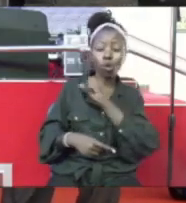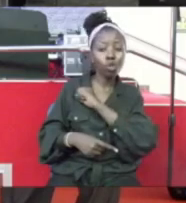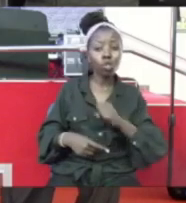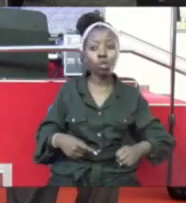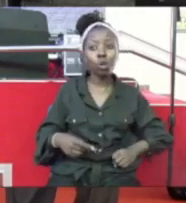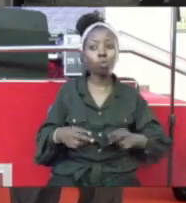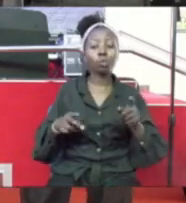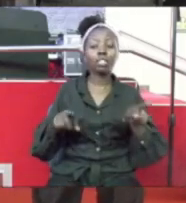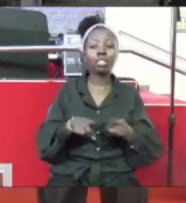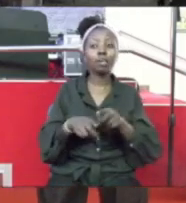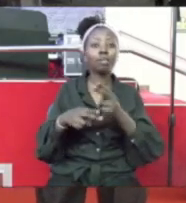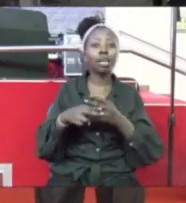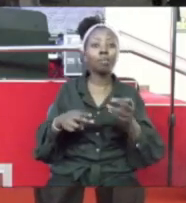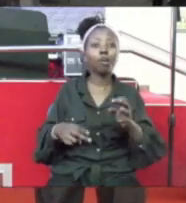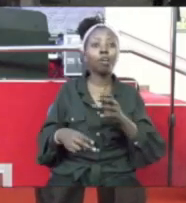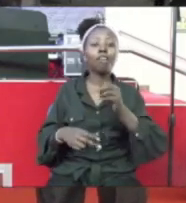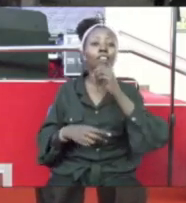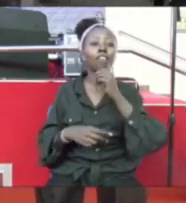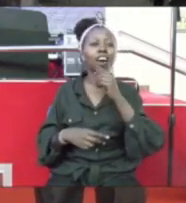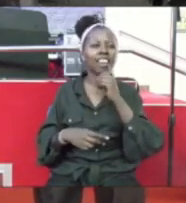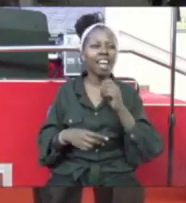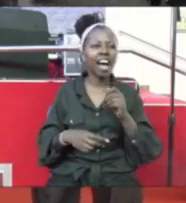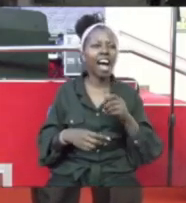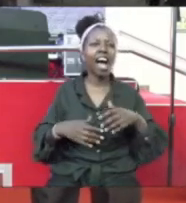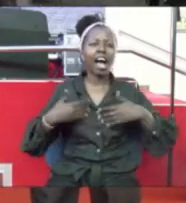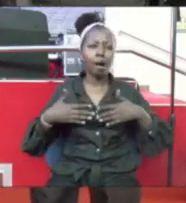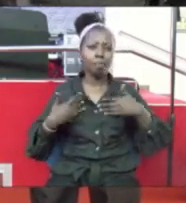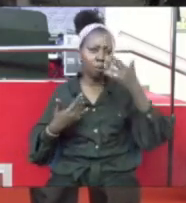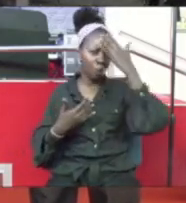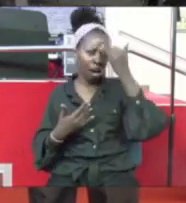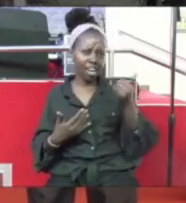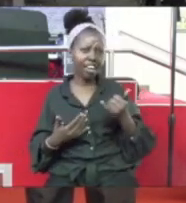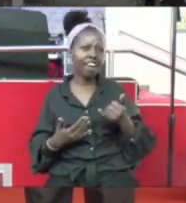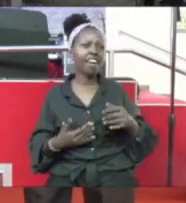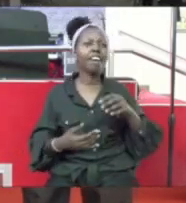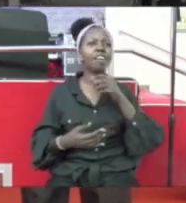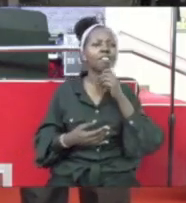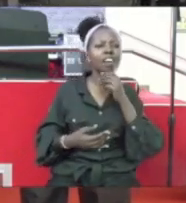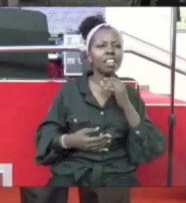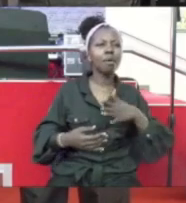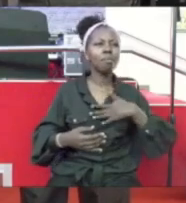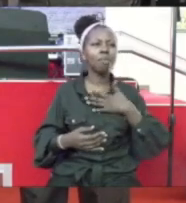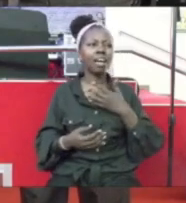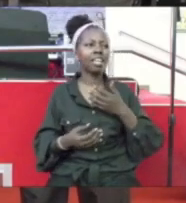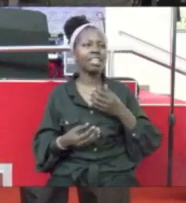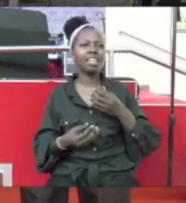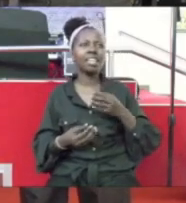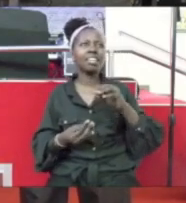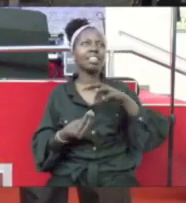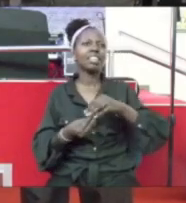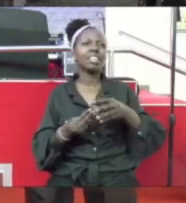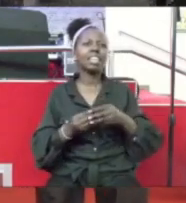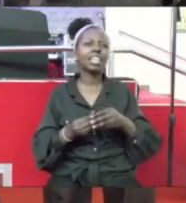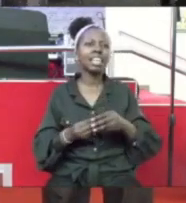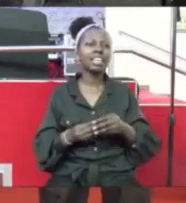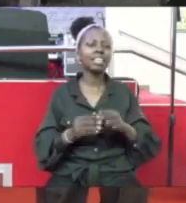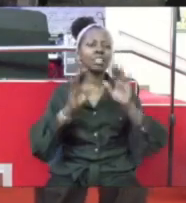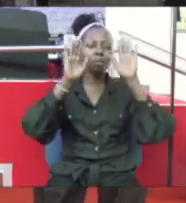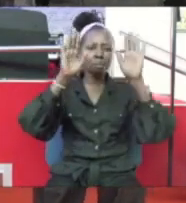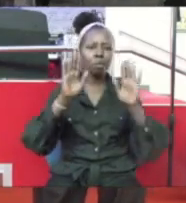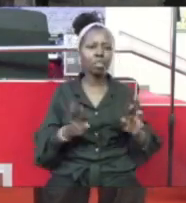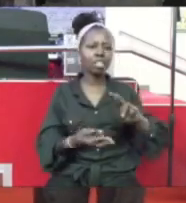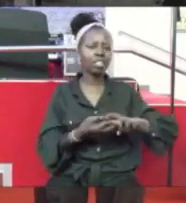huwa wanaweza nikapita. And get favors. Na kupata kibali. Because he had created meaningful relationship with others. Kwa sababu alikuwa